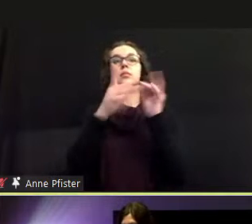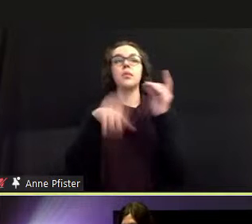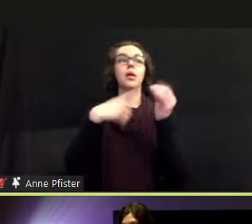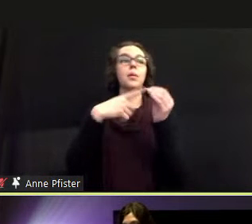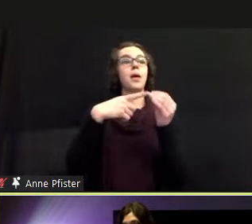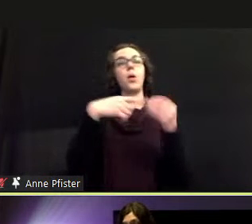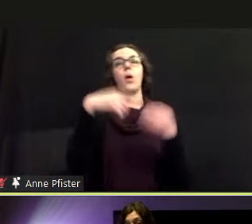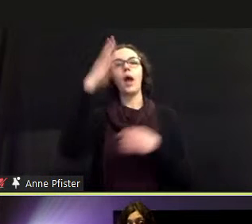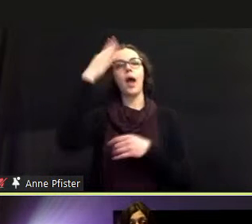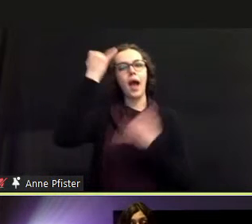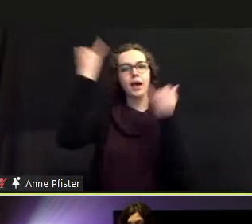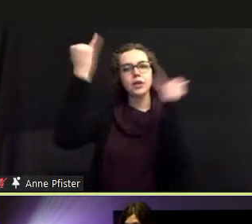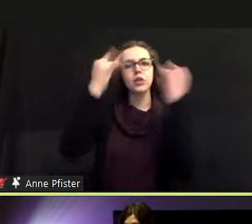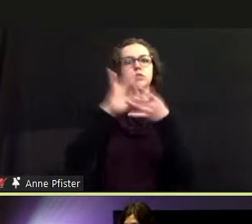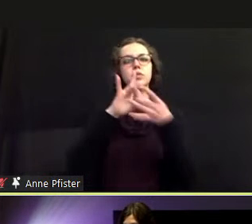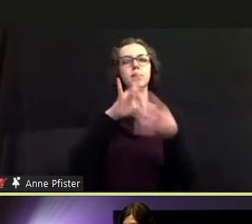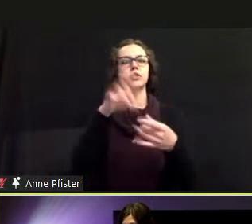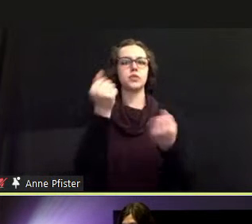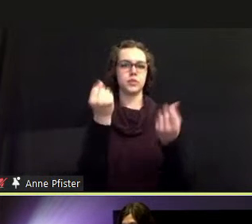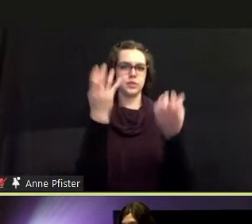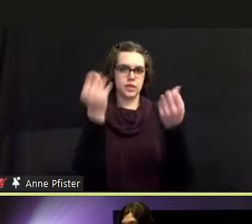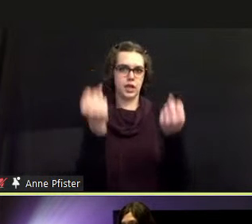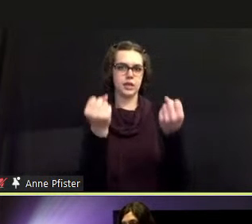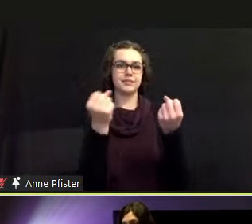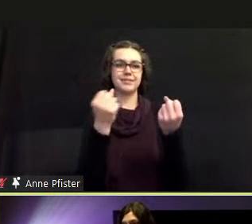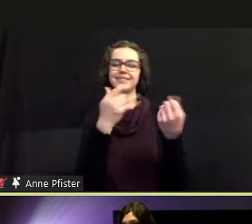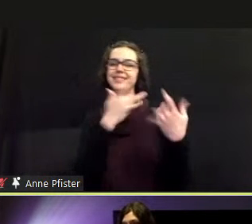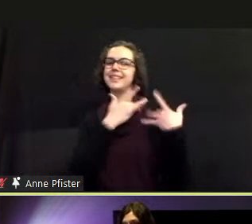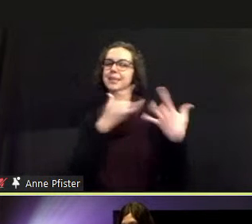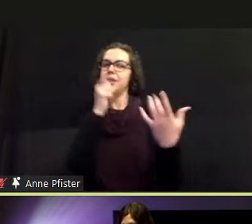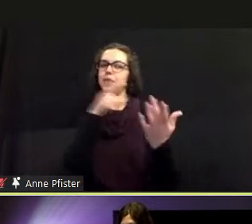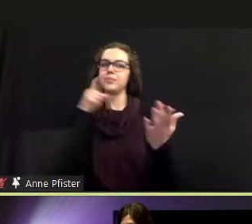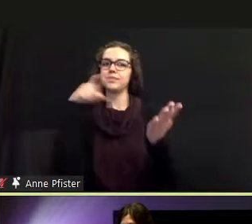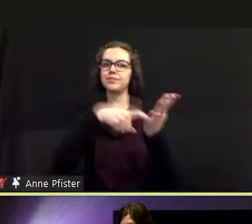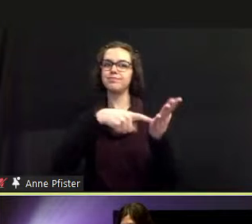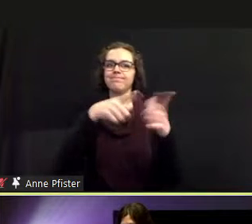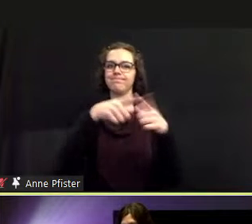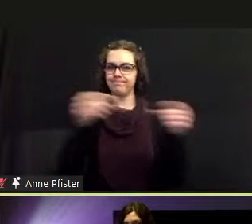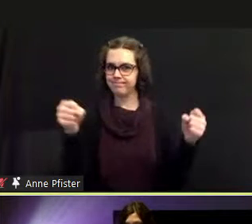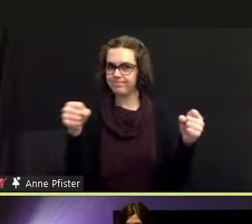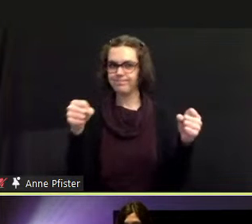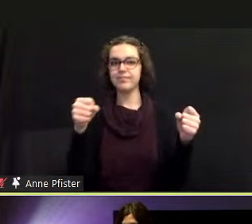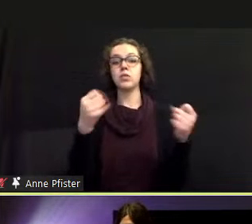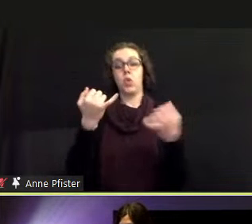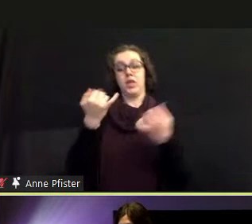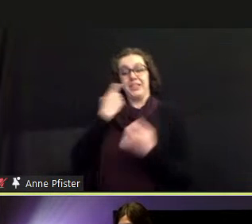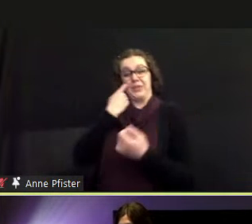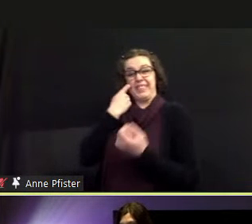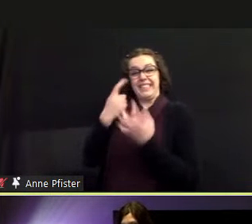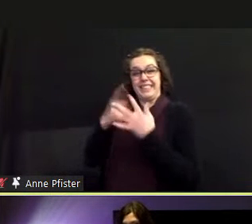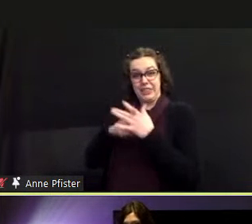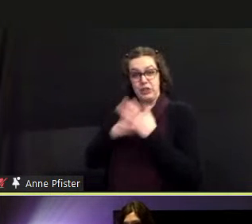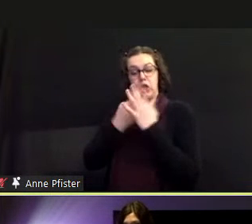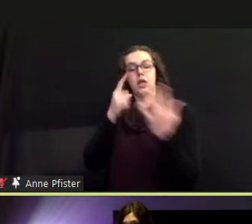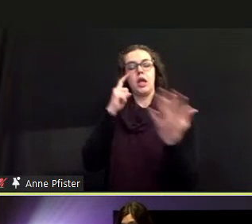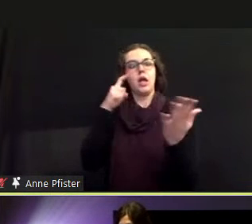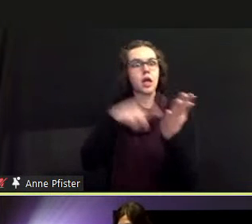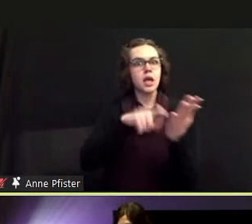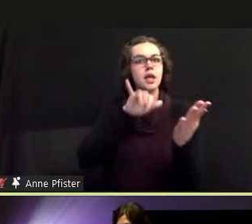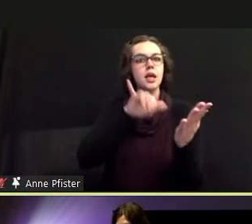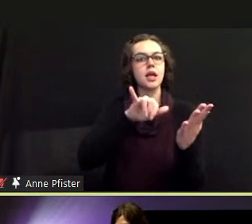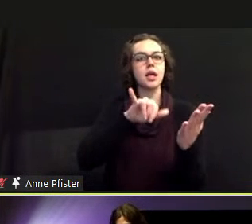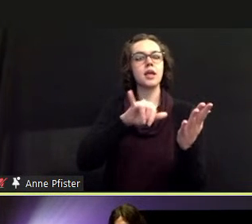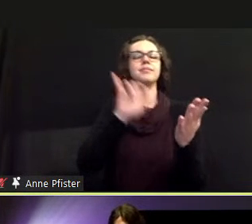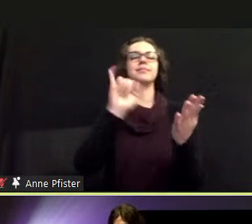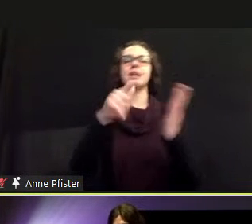languages, frequently not recognizing them as fully linguistic or only beginning to do so, And this was indeed the case in Malta at about the time this